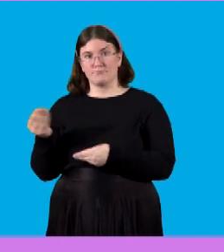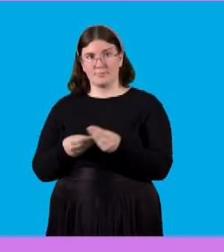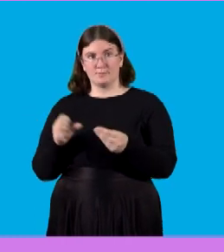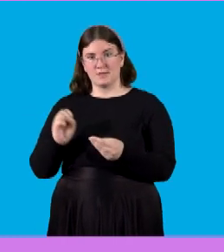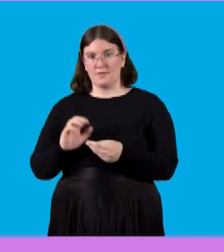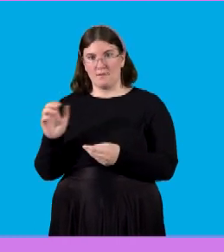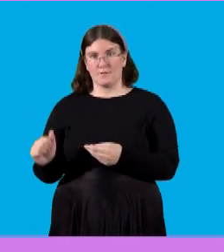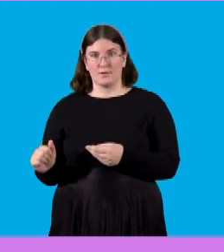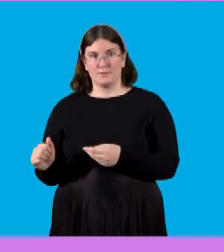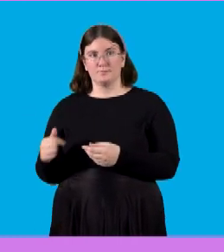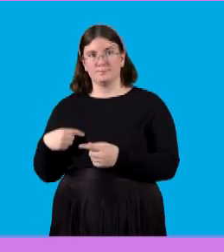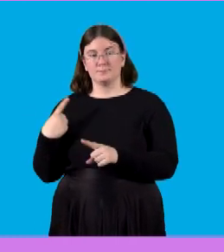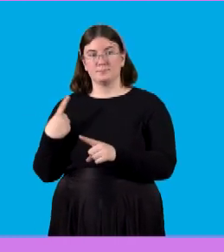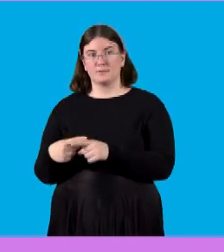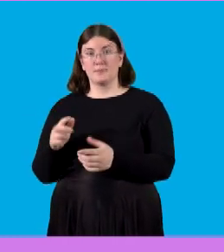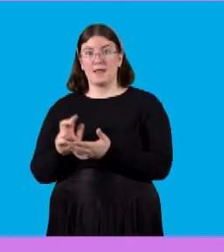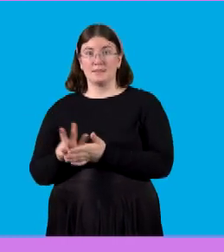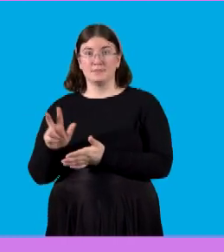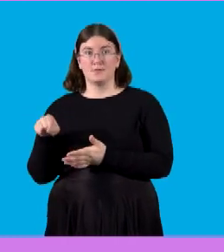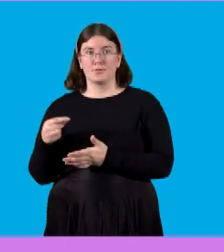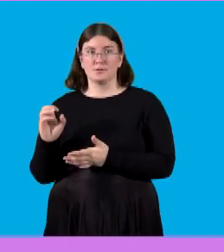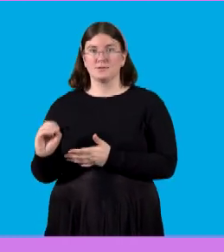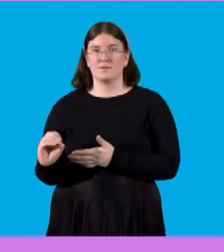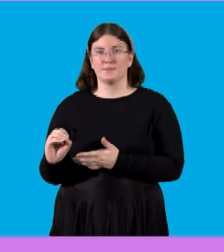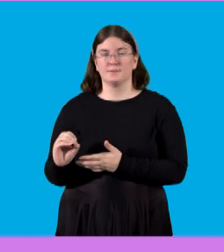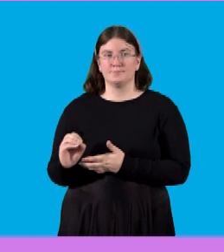South African rand, multiply by the exchange rate of